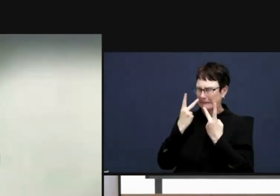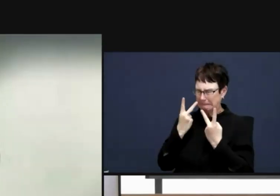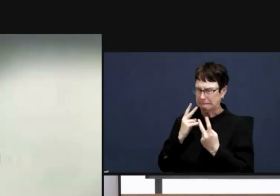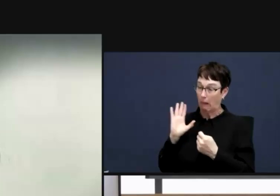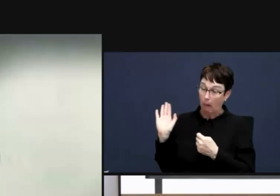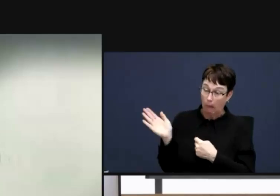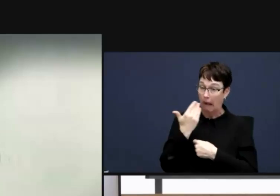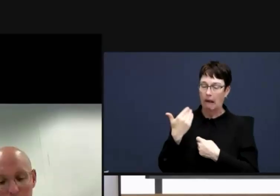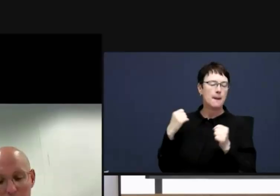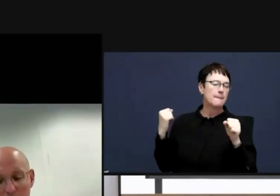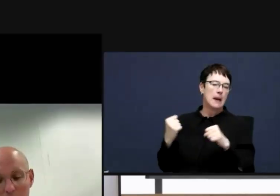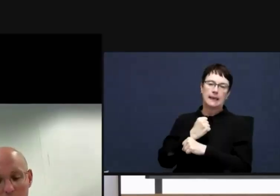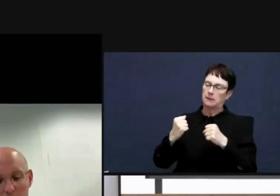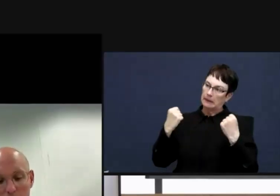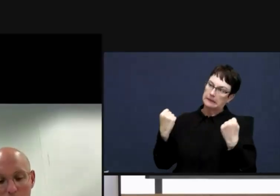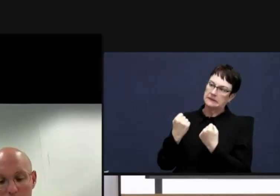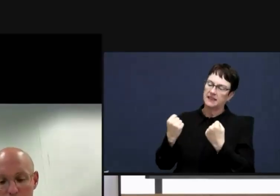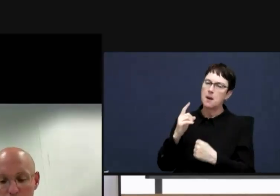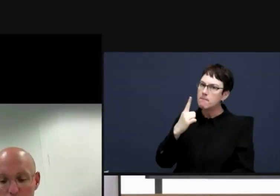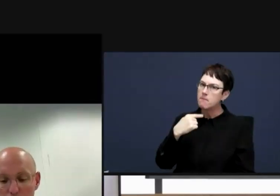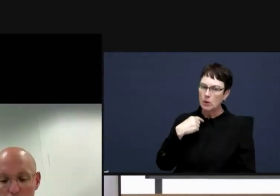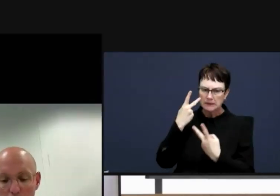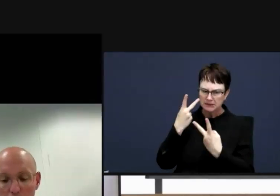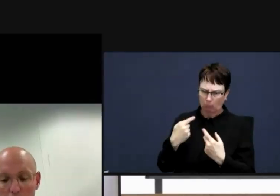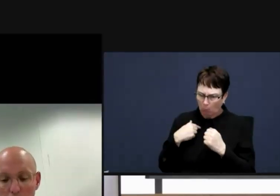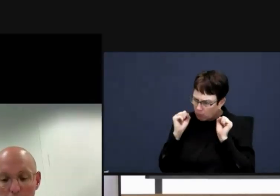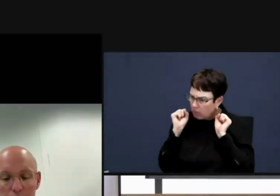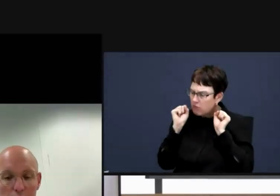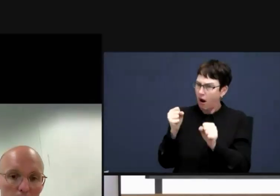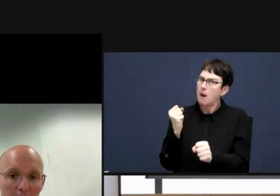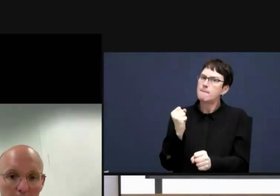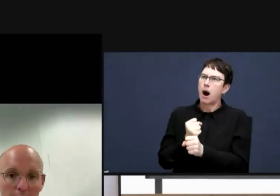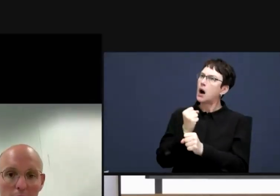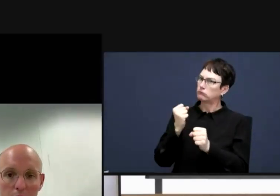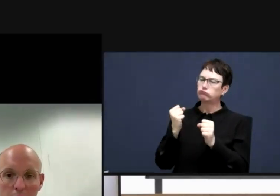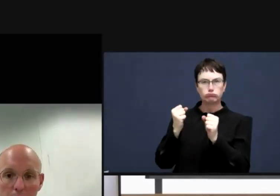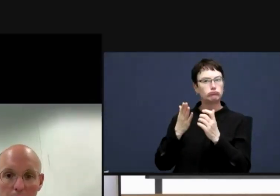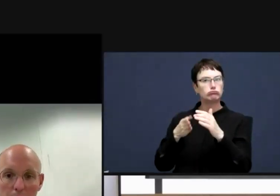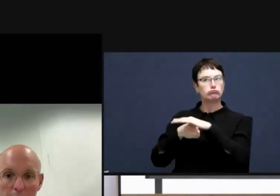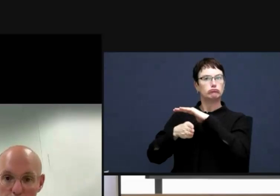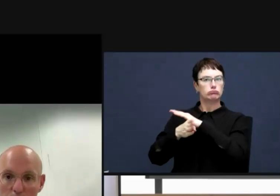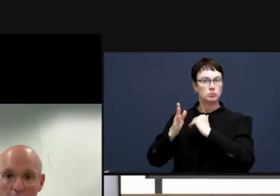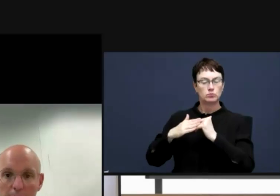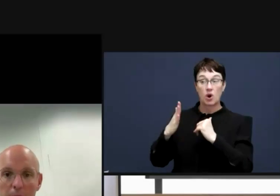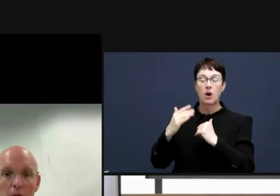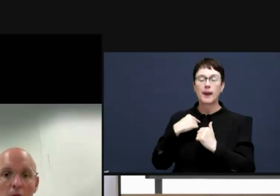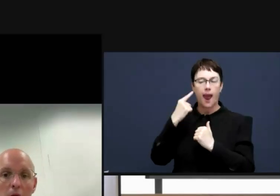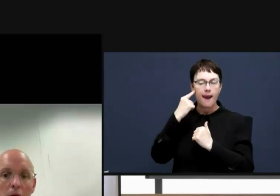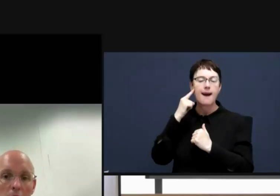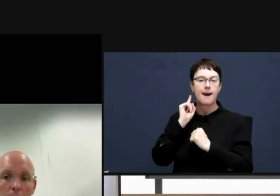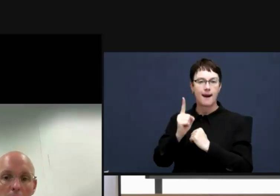that we can do quite a lot. We found out that we should interpret PDF files in a visual